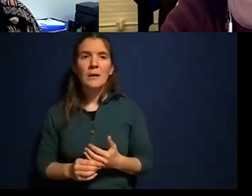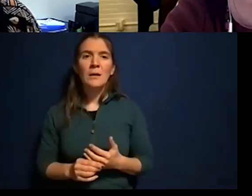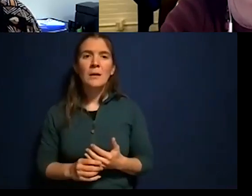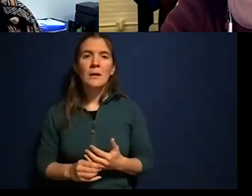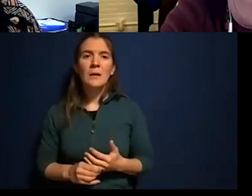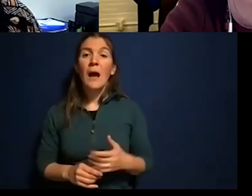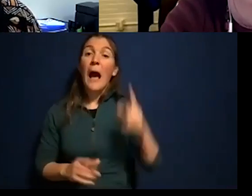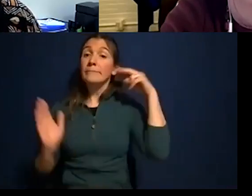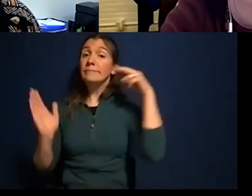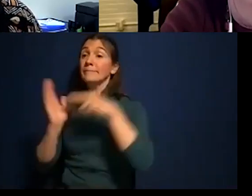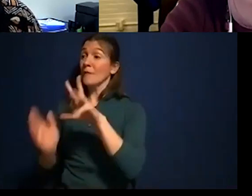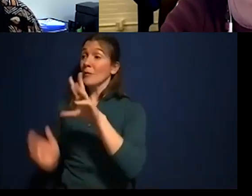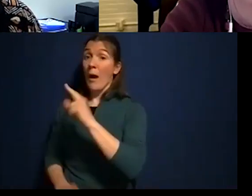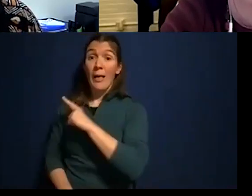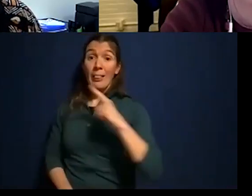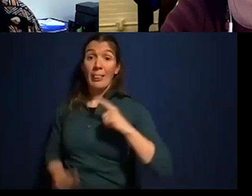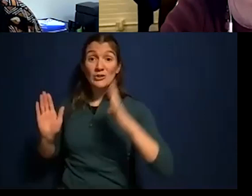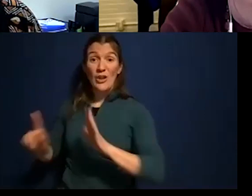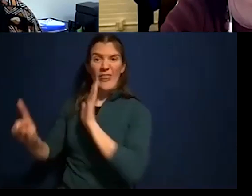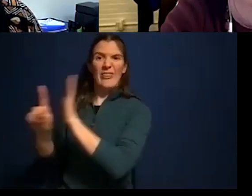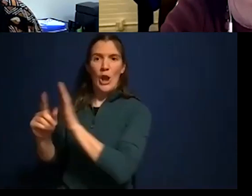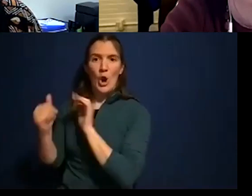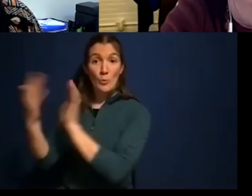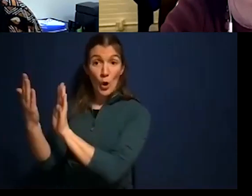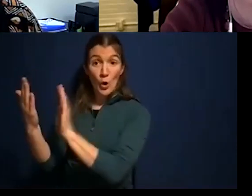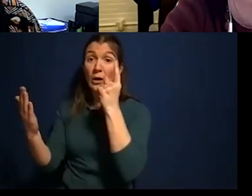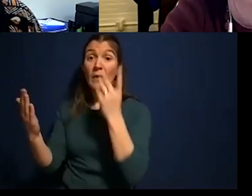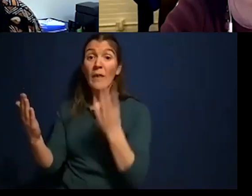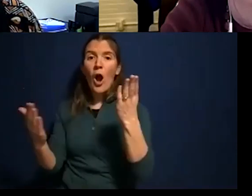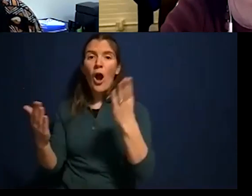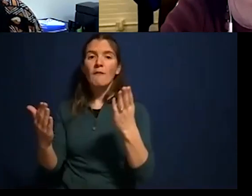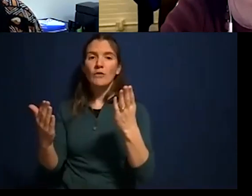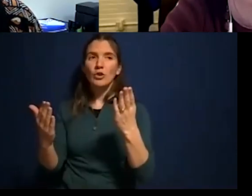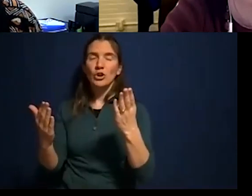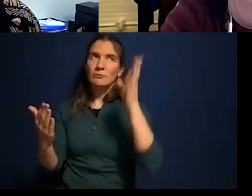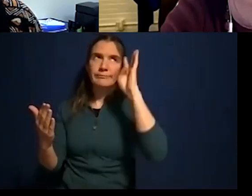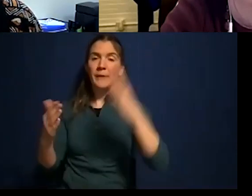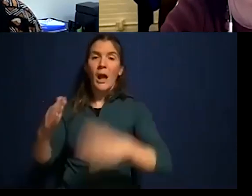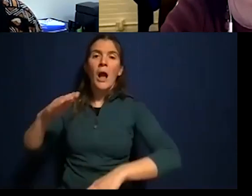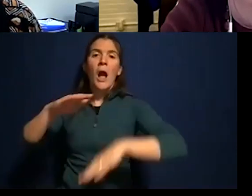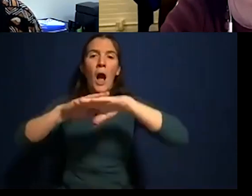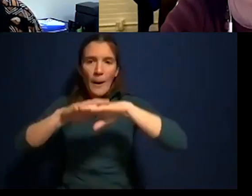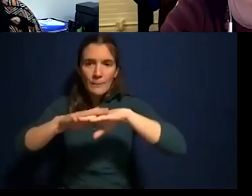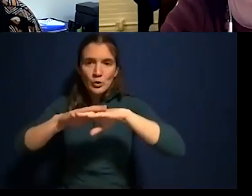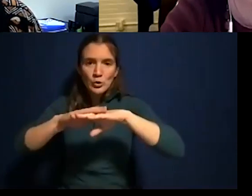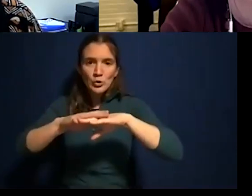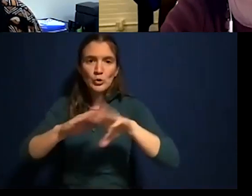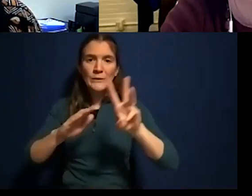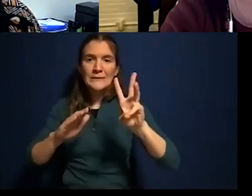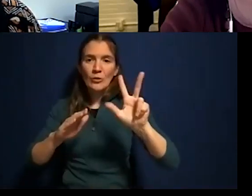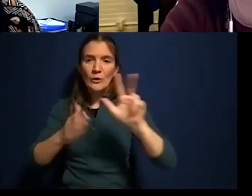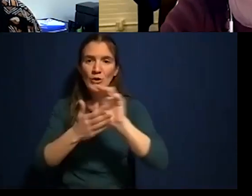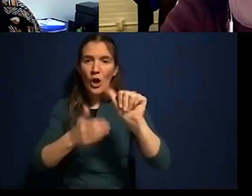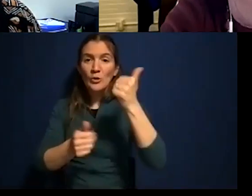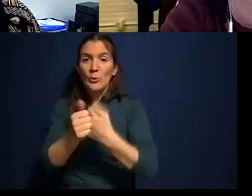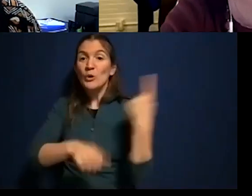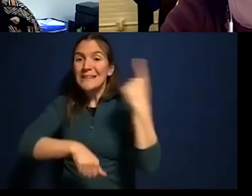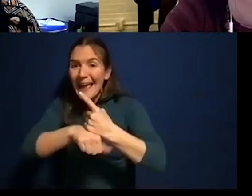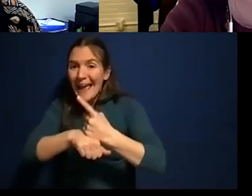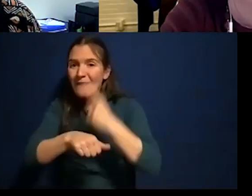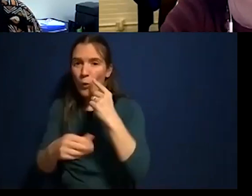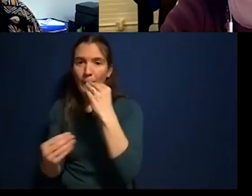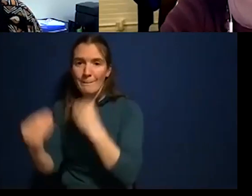the Vermont legislature does, and they offer, you know, up to, I'm making this up, but offer up to like $63 a day in